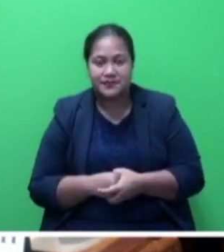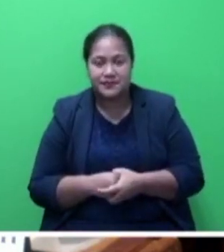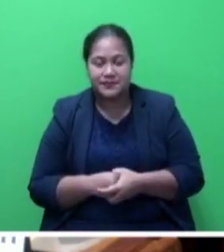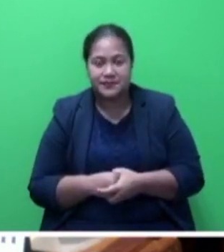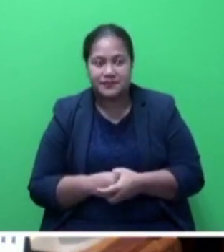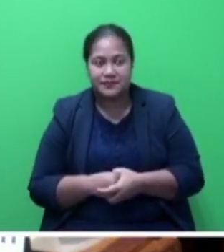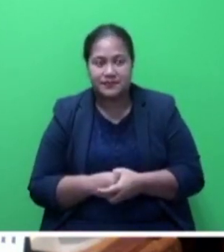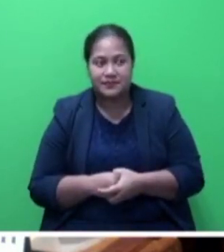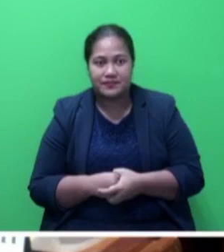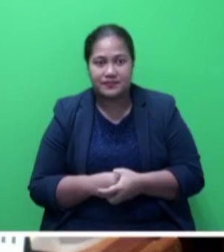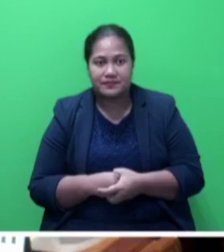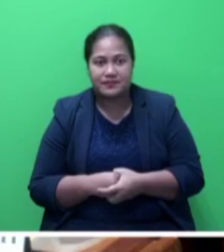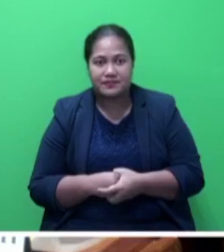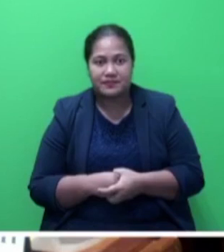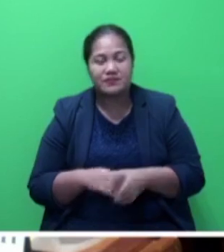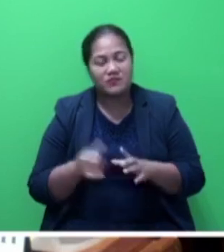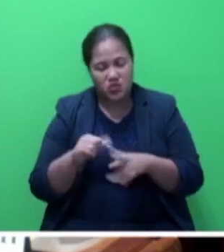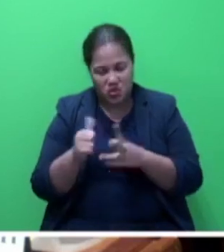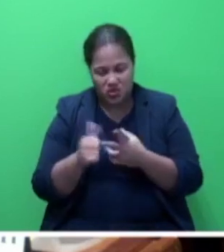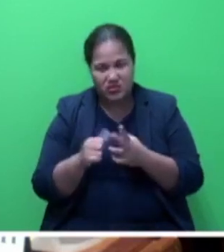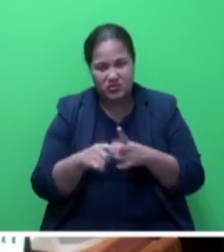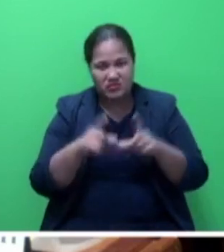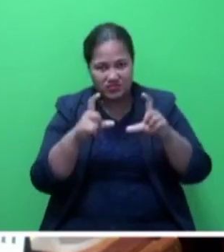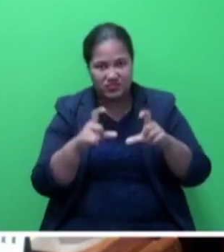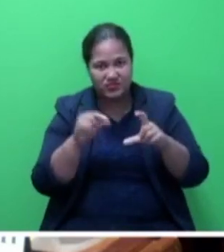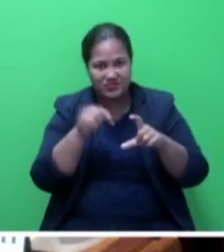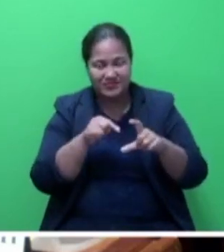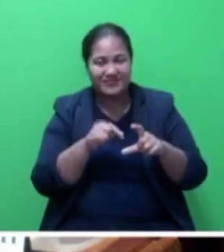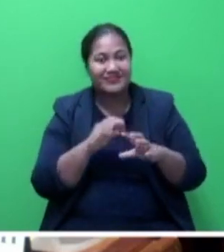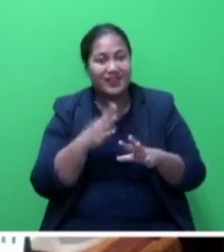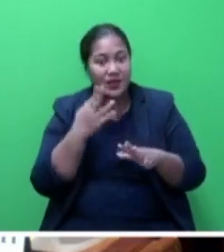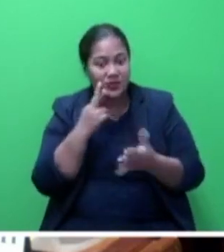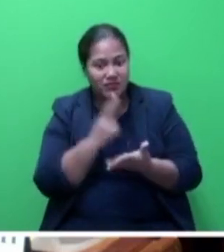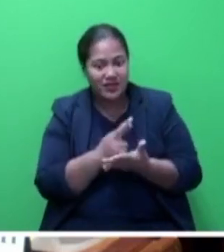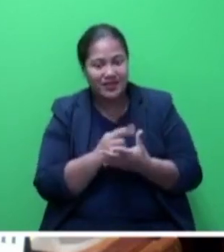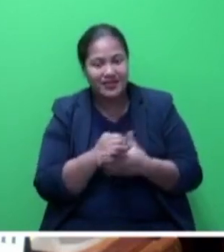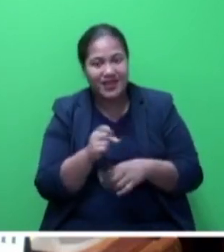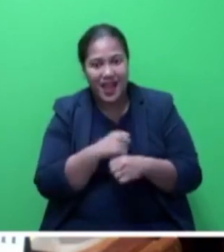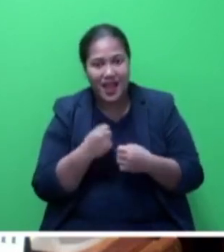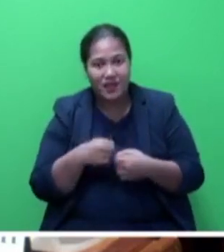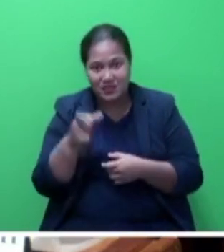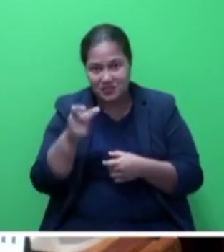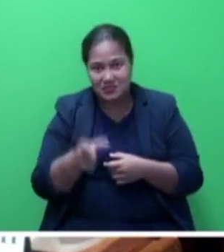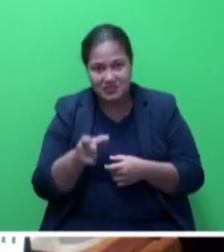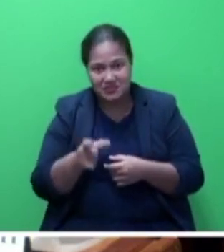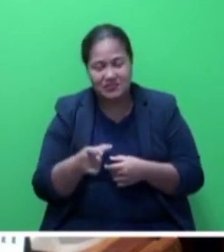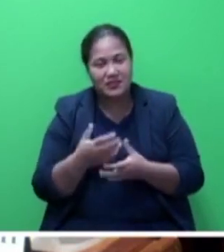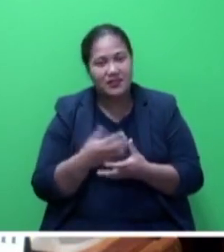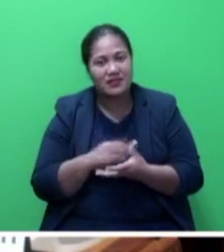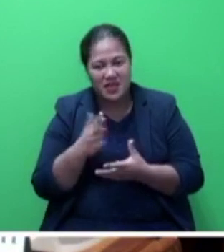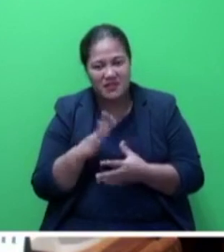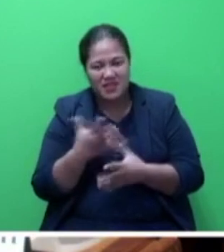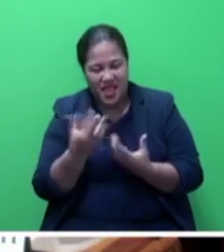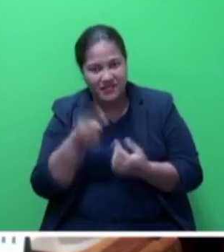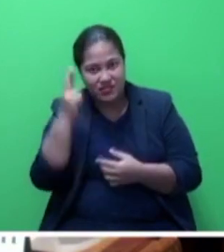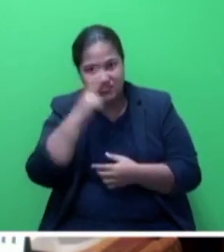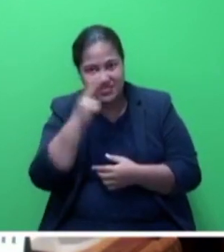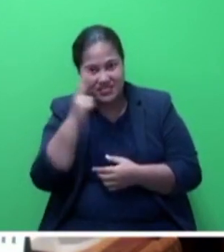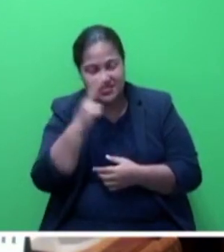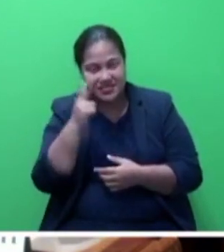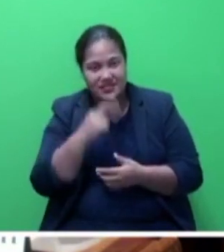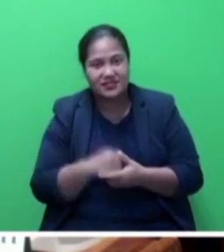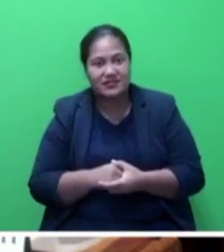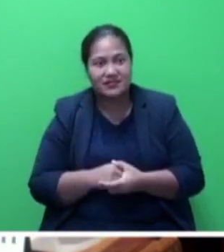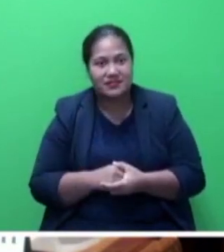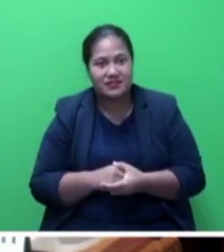is captured in real time during situations where our personnel may be exposed to risk.